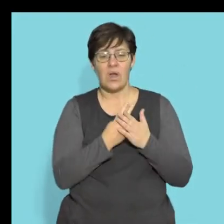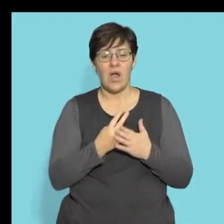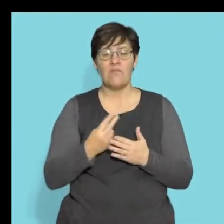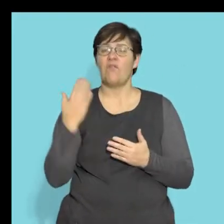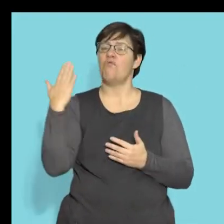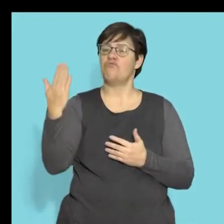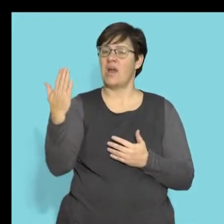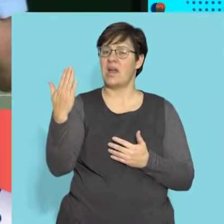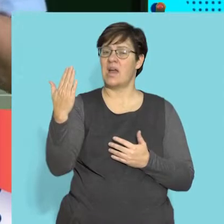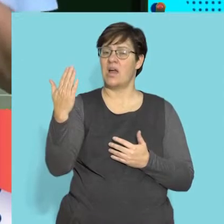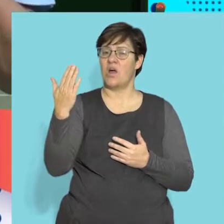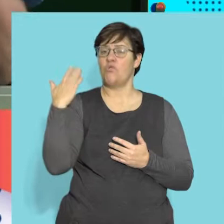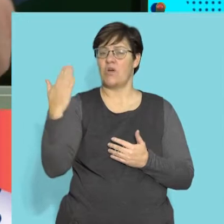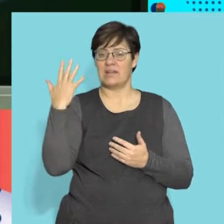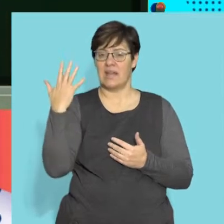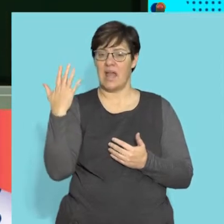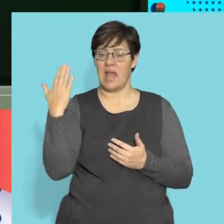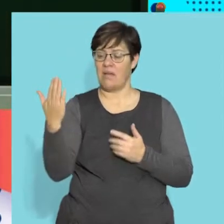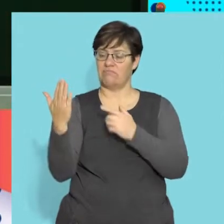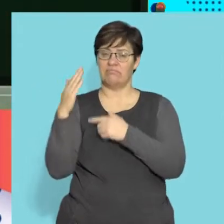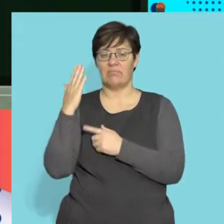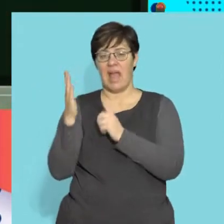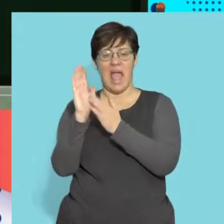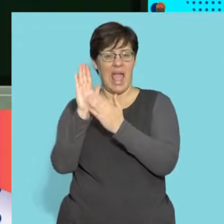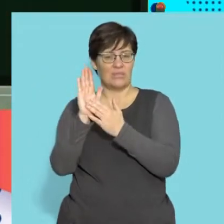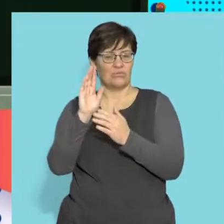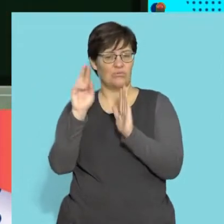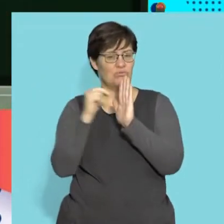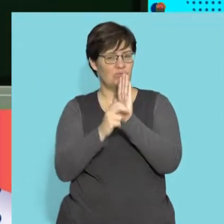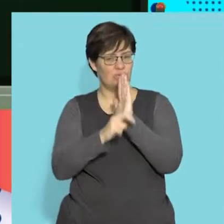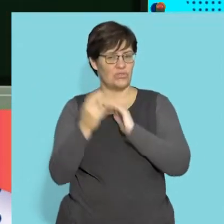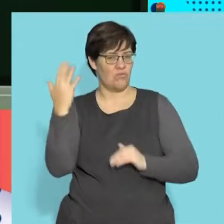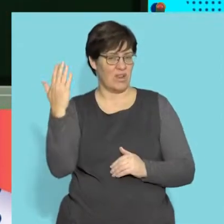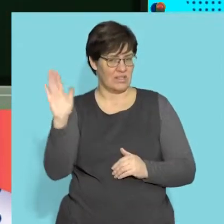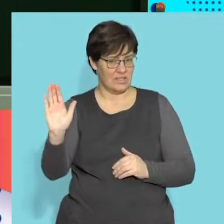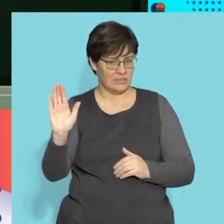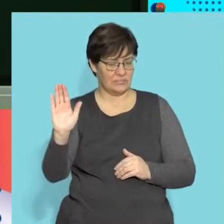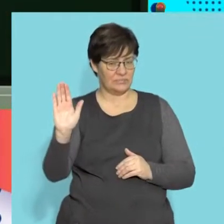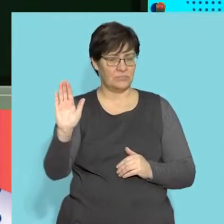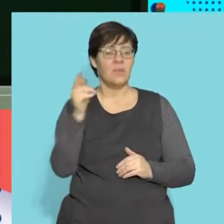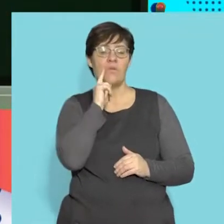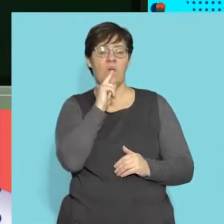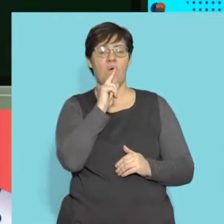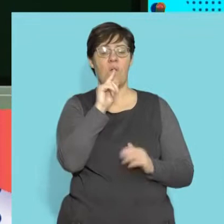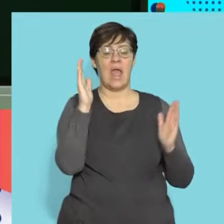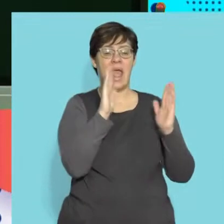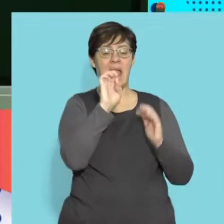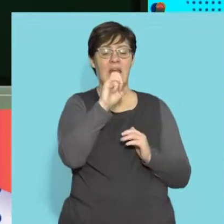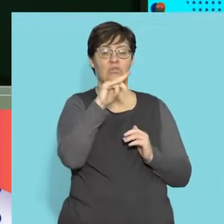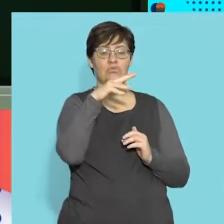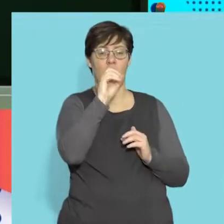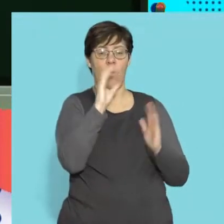the right-hand rule. Now, these factors we've discussed when we dealt with